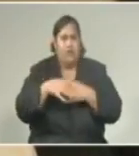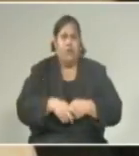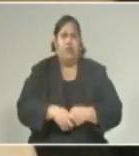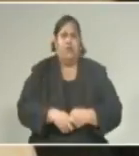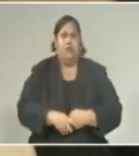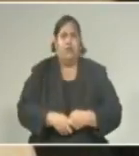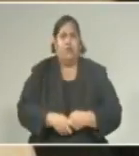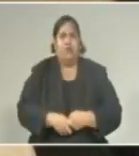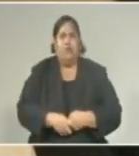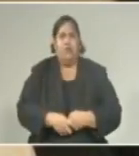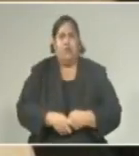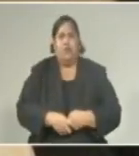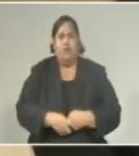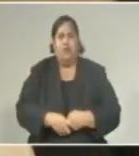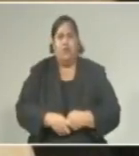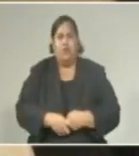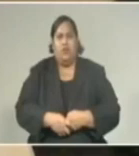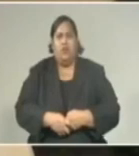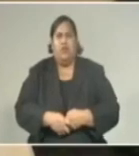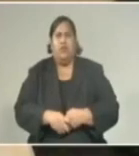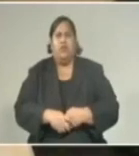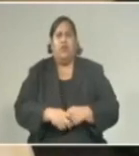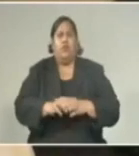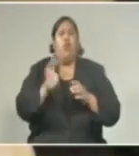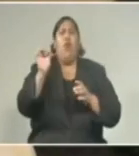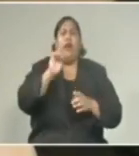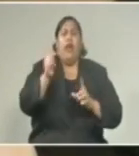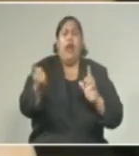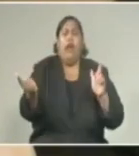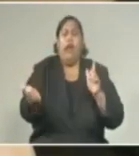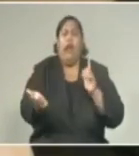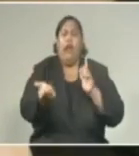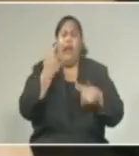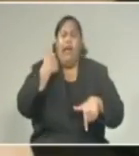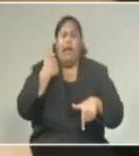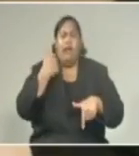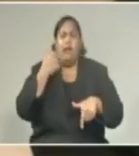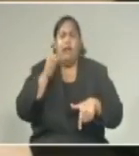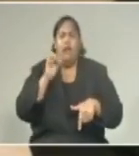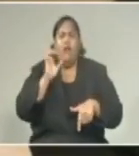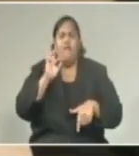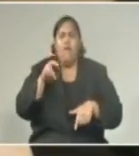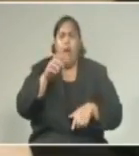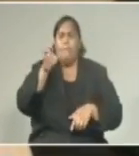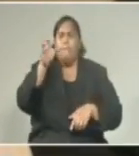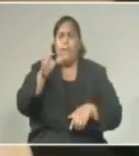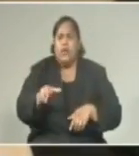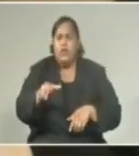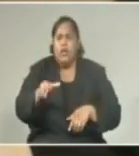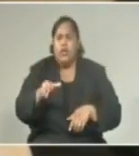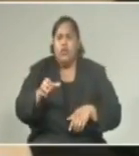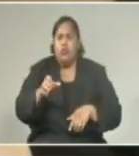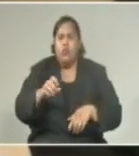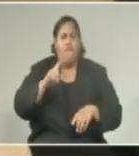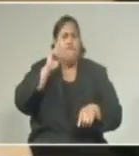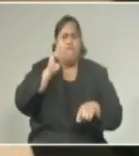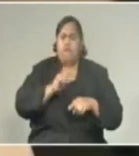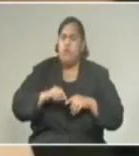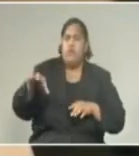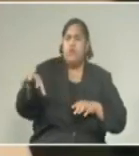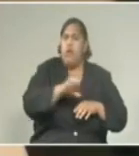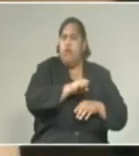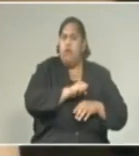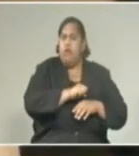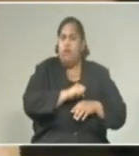It lacked specificity that is required of a person to know what he or she has been alleged